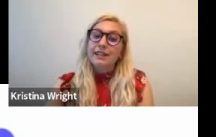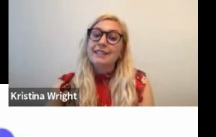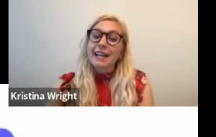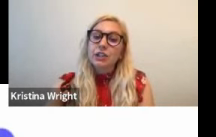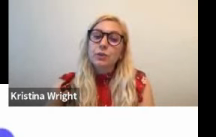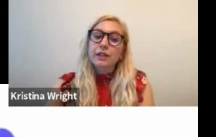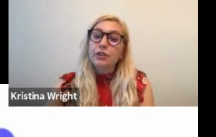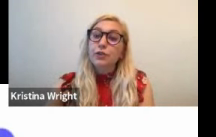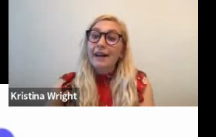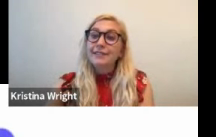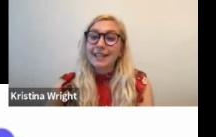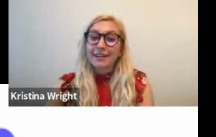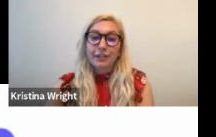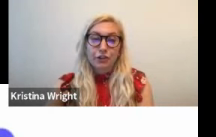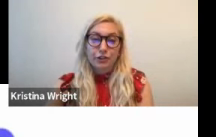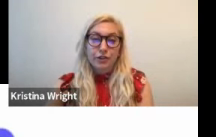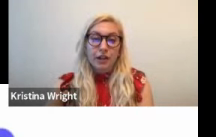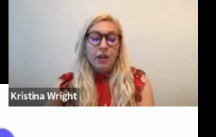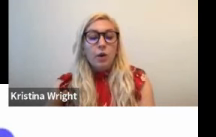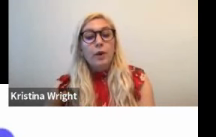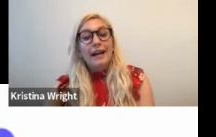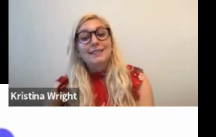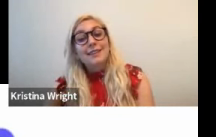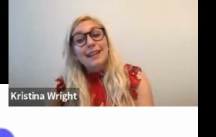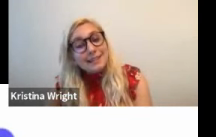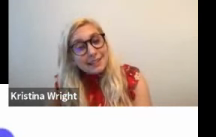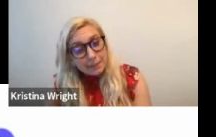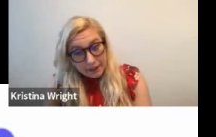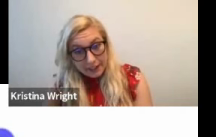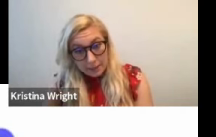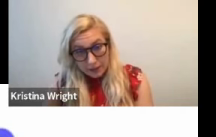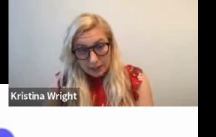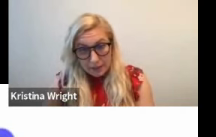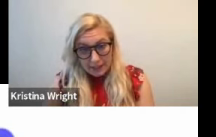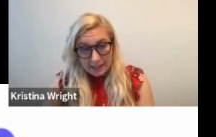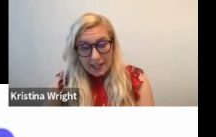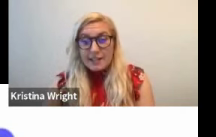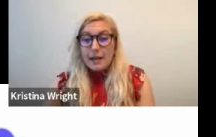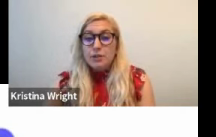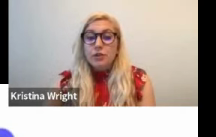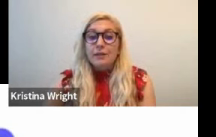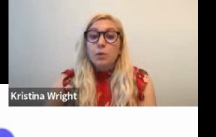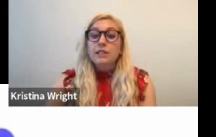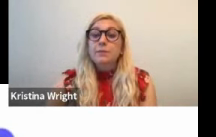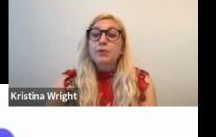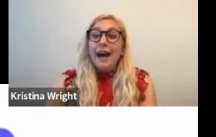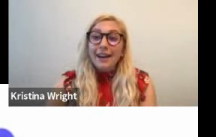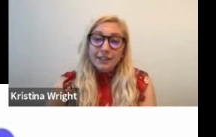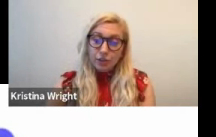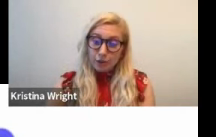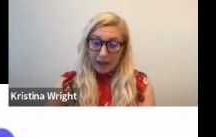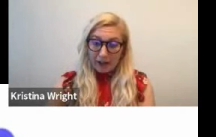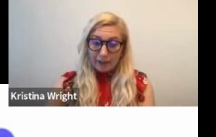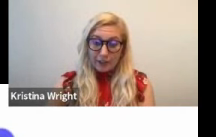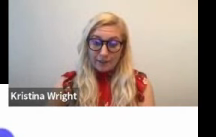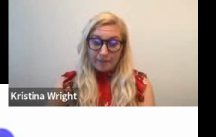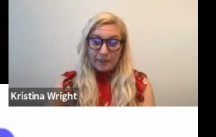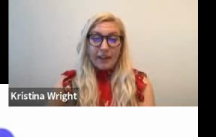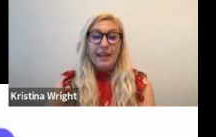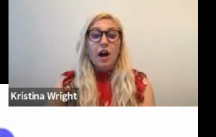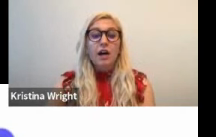on contextual and graph data features, whereas less experienced participants demonstrated more sporadic search